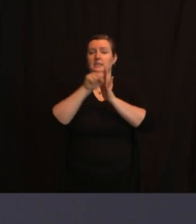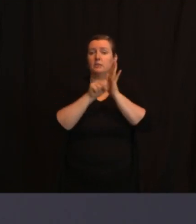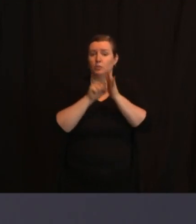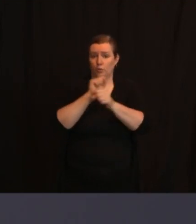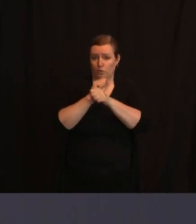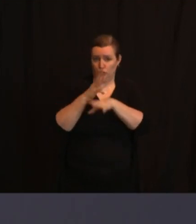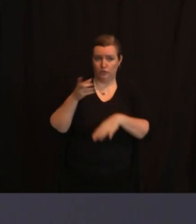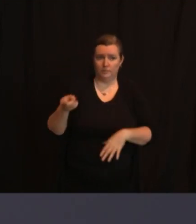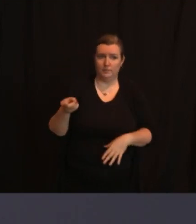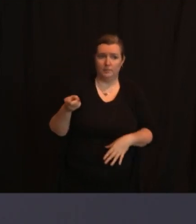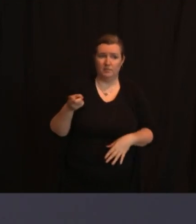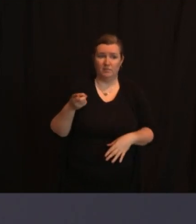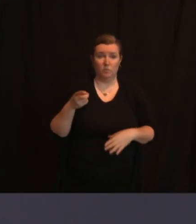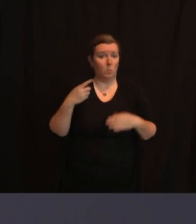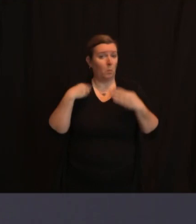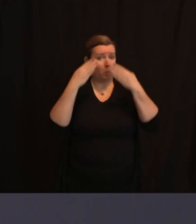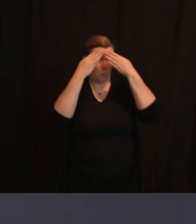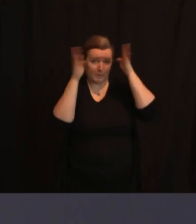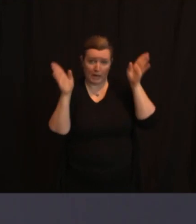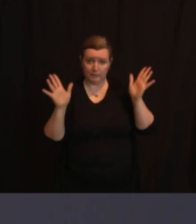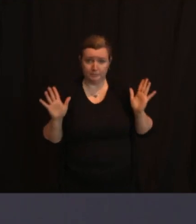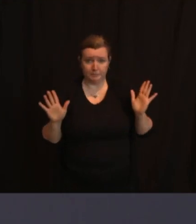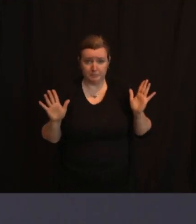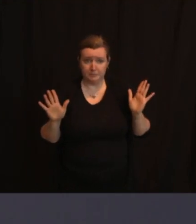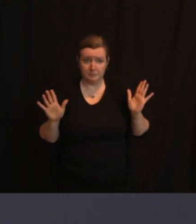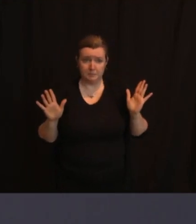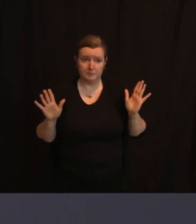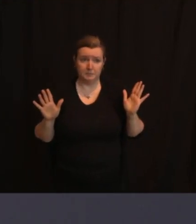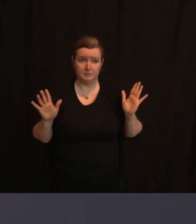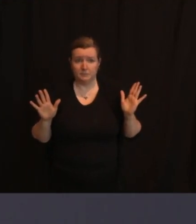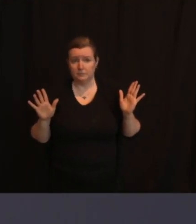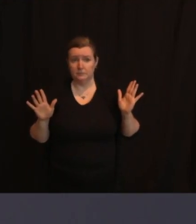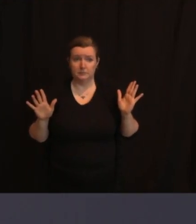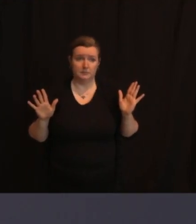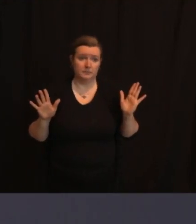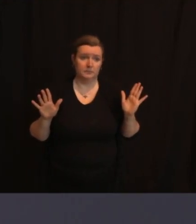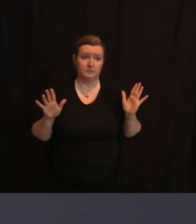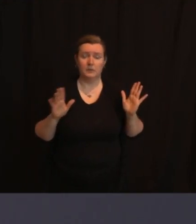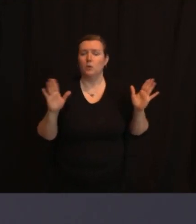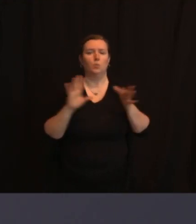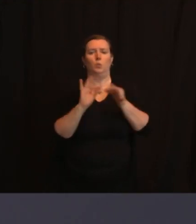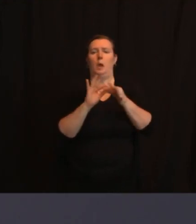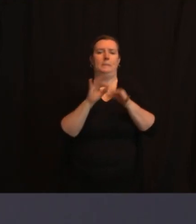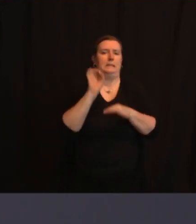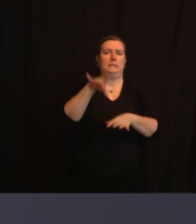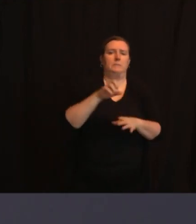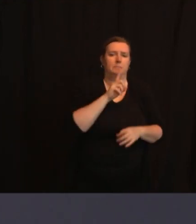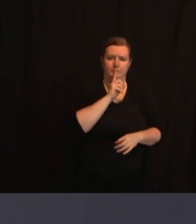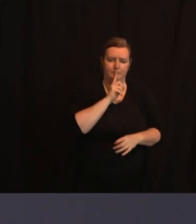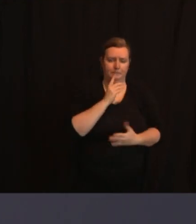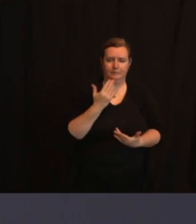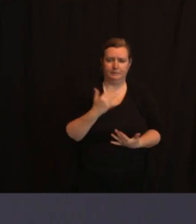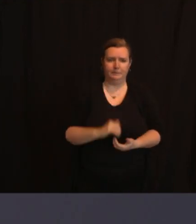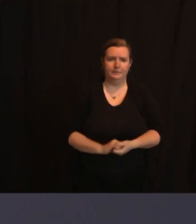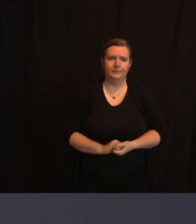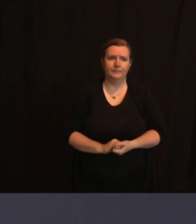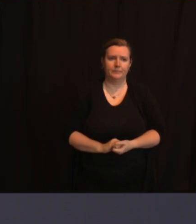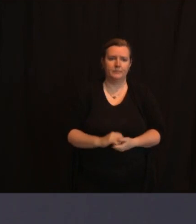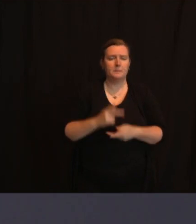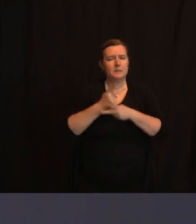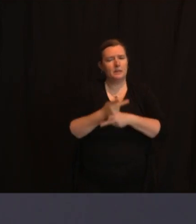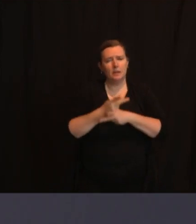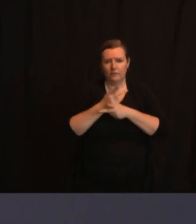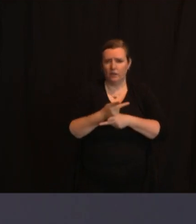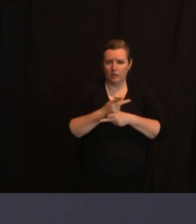that, and I don't have any more comments specifically as it relates to that. I think we've got to be very careful, and we've